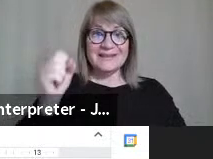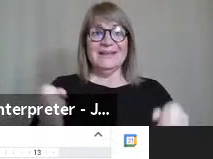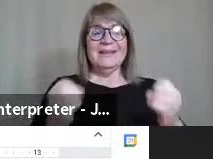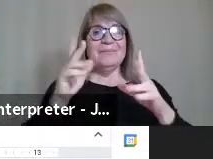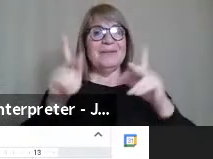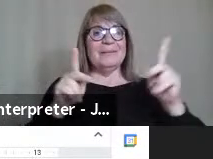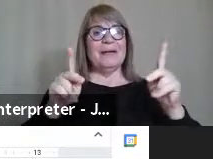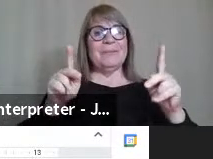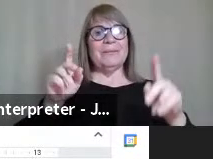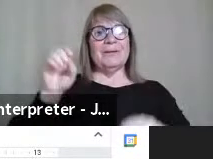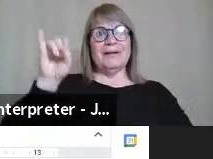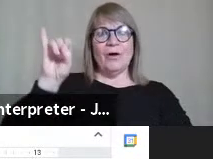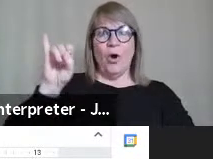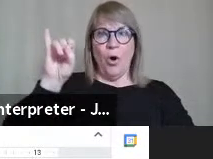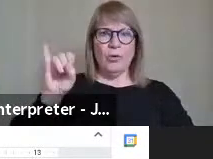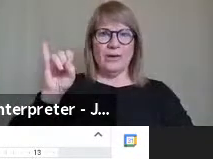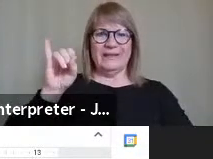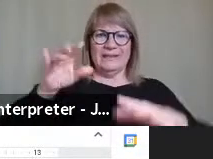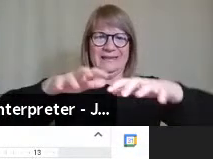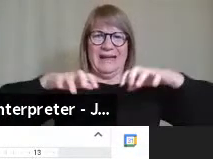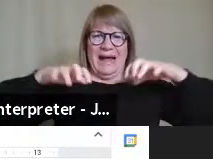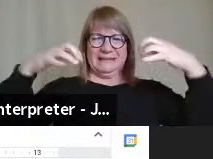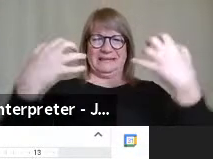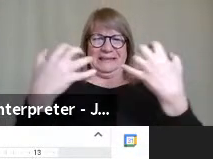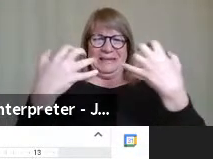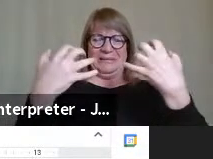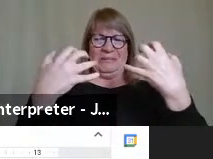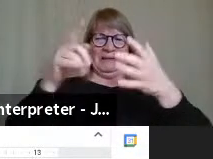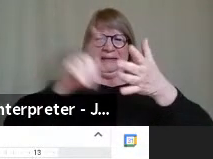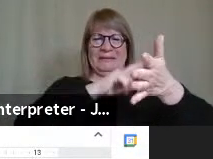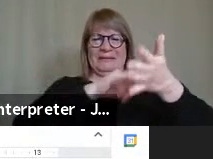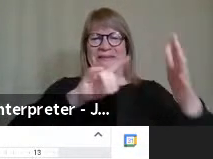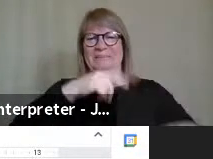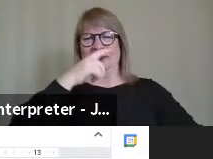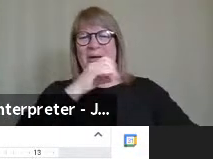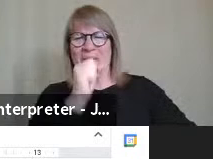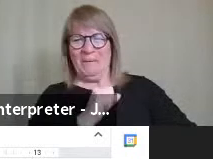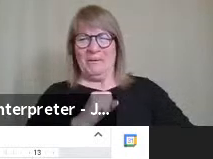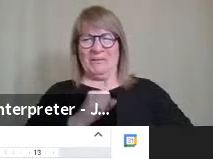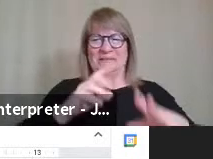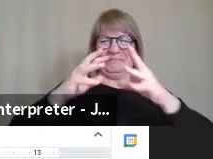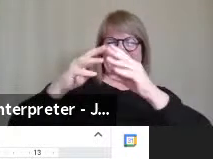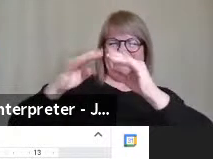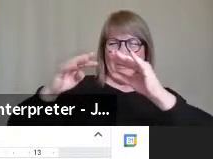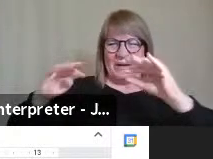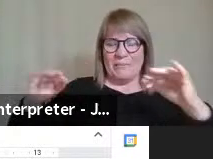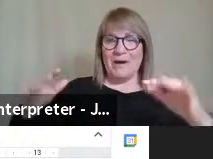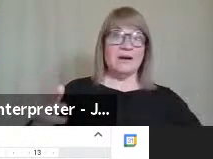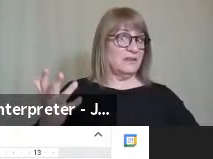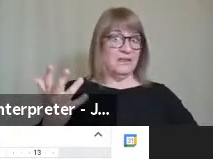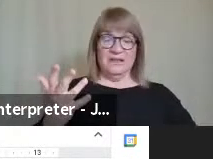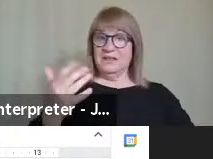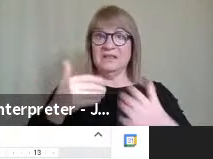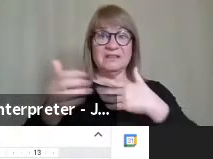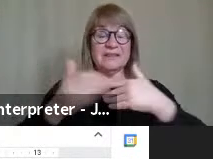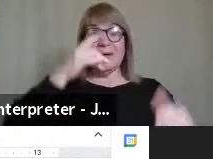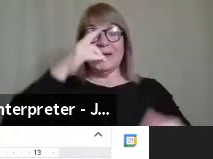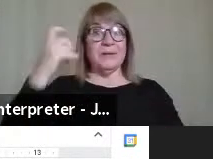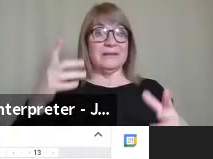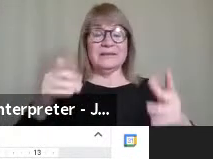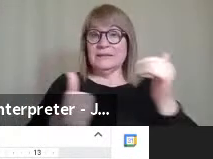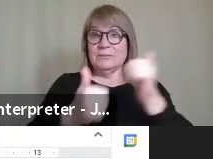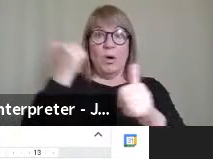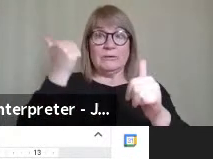coliseum down because it's old and it's falling apart but despite all of that it's largely accessible and mostly built with